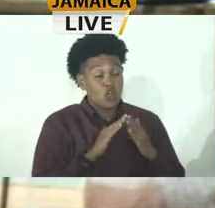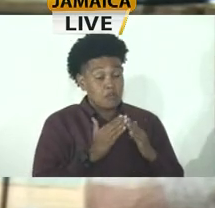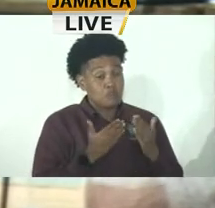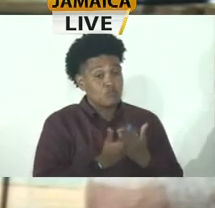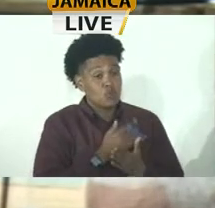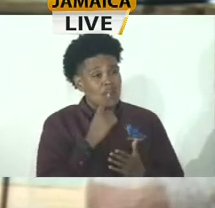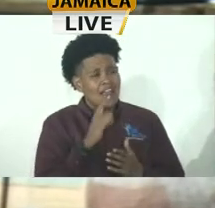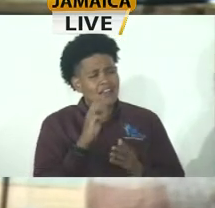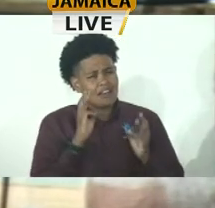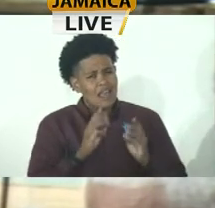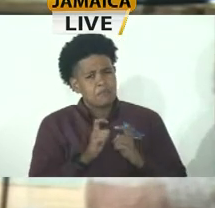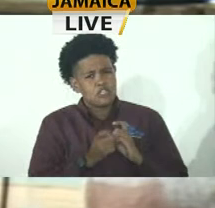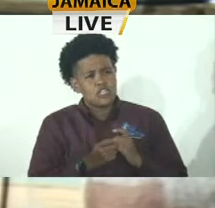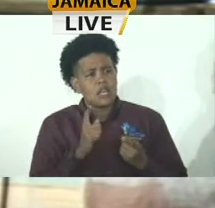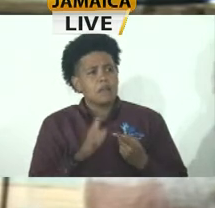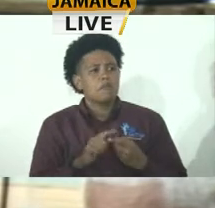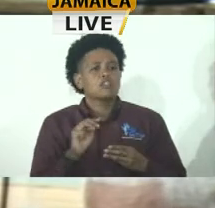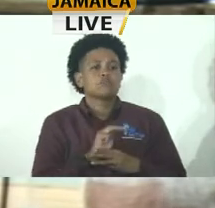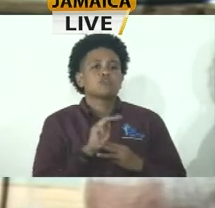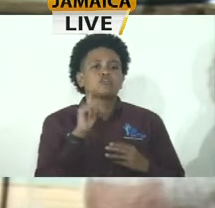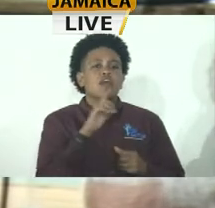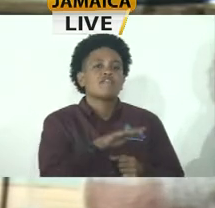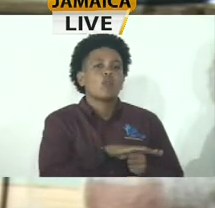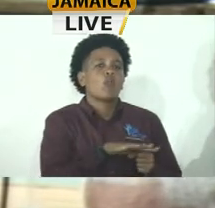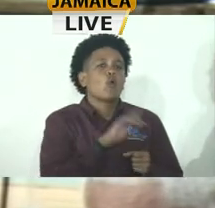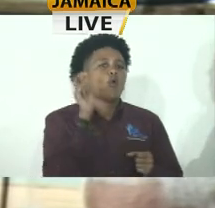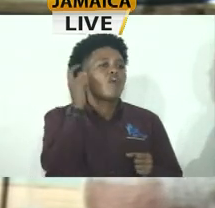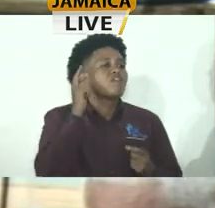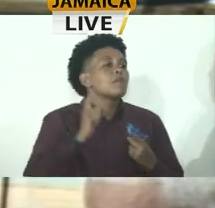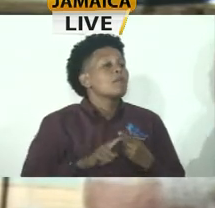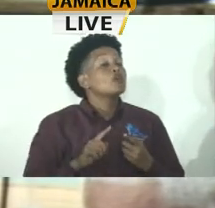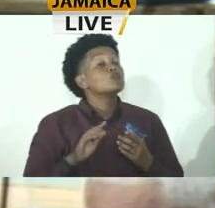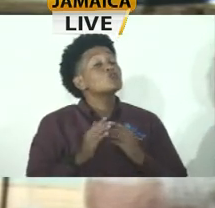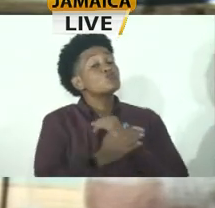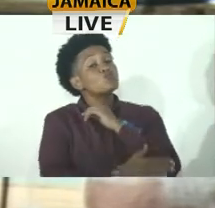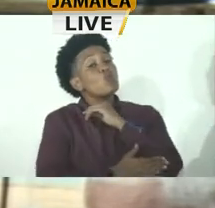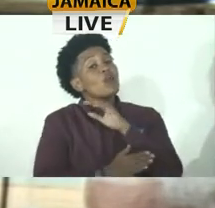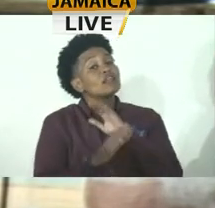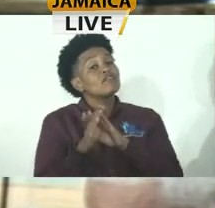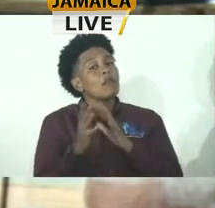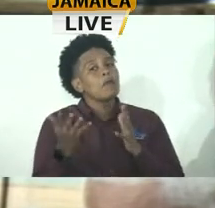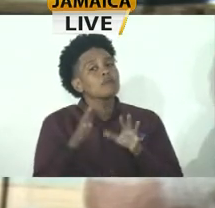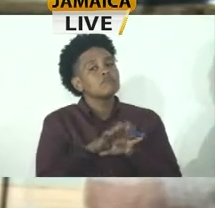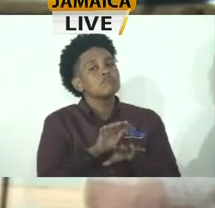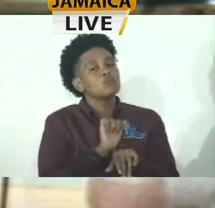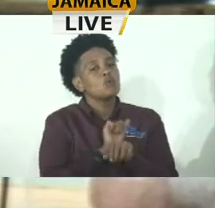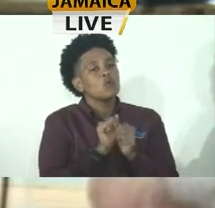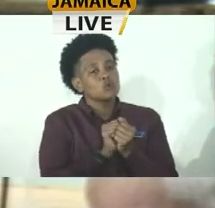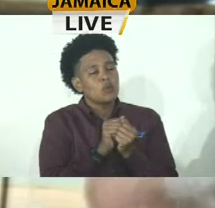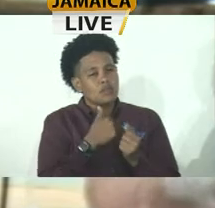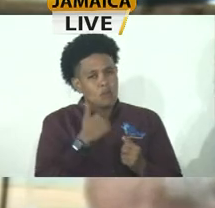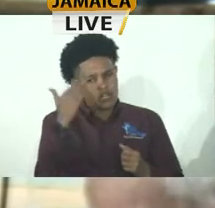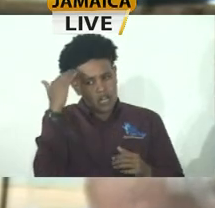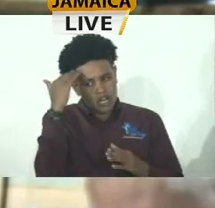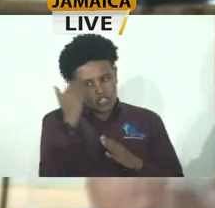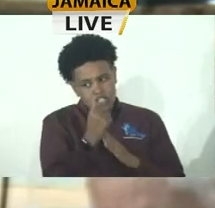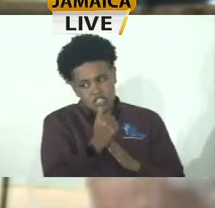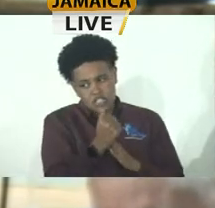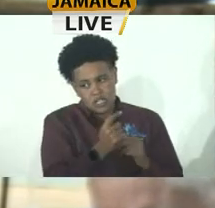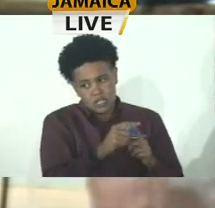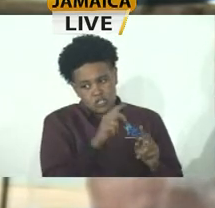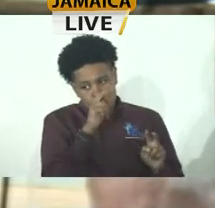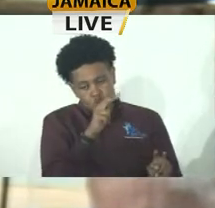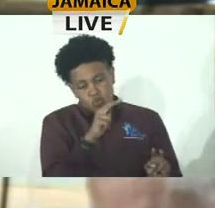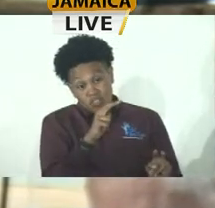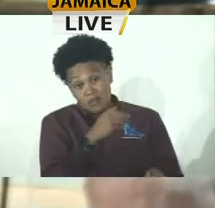change and the ministry of local government and rural development and i want to acknowledge the leadership and stewardship of